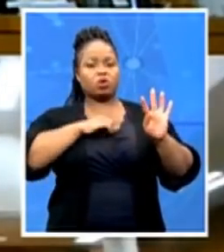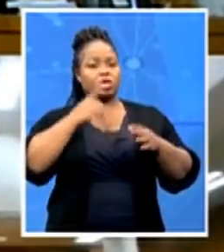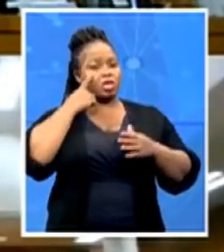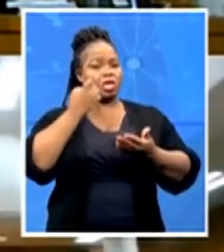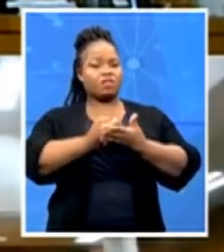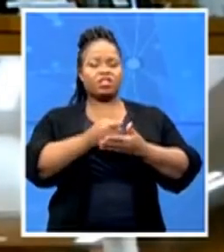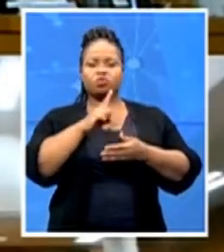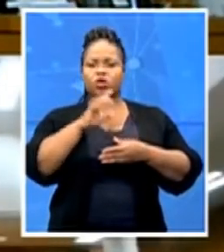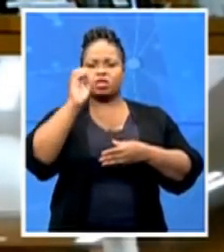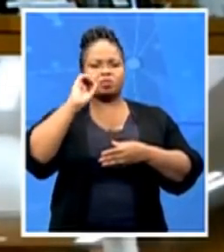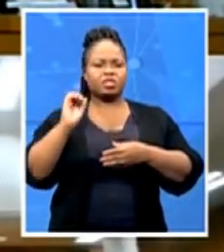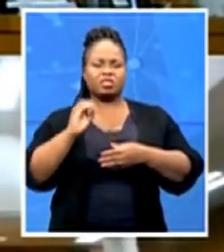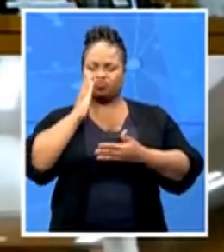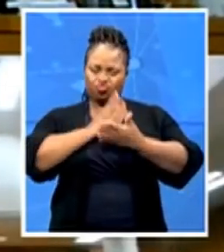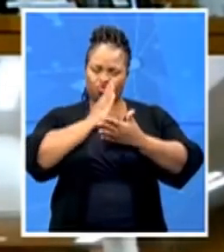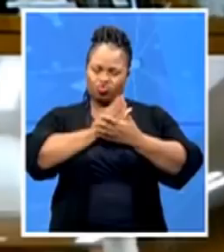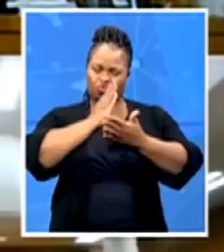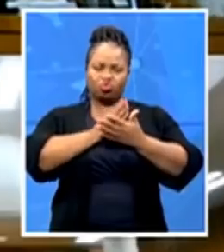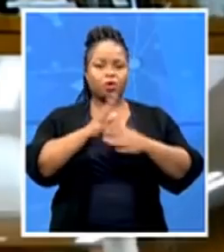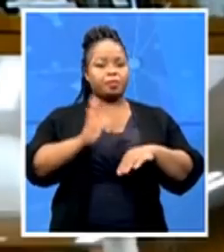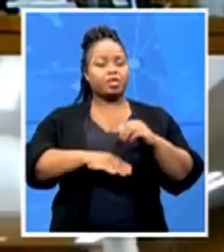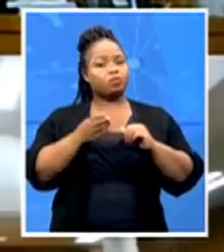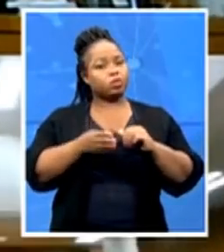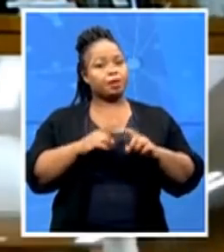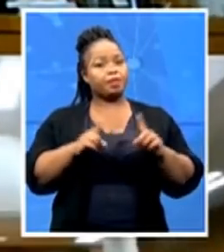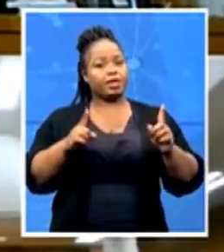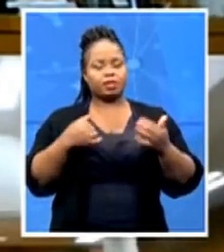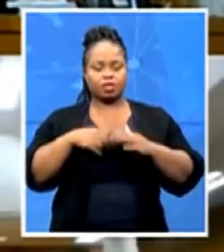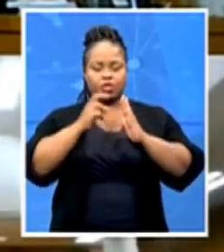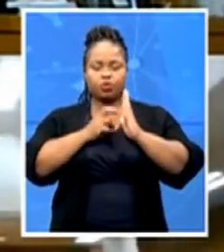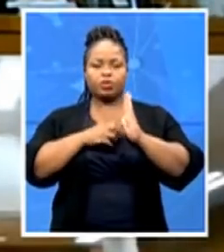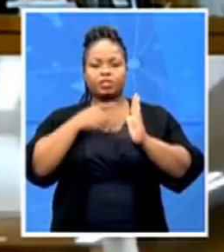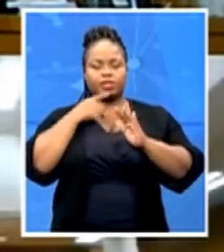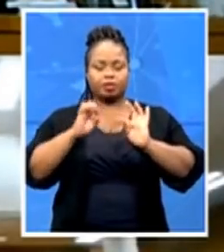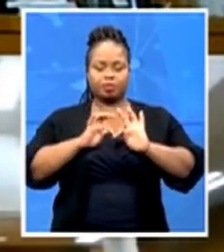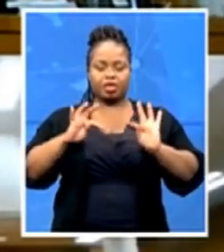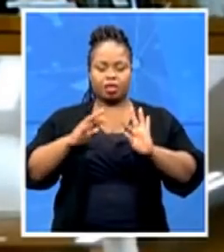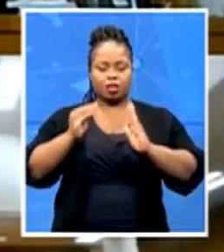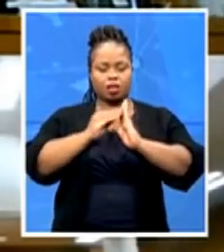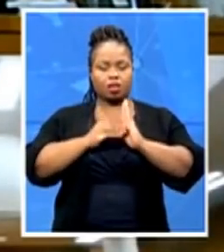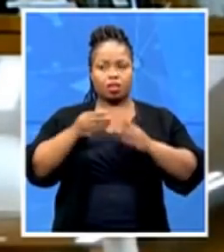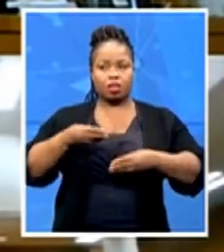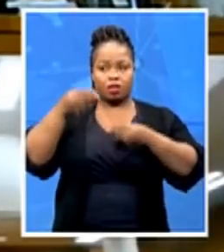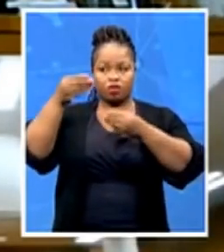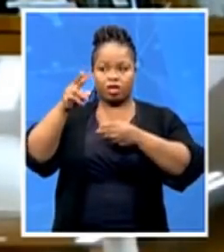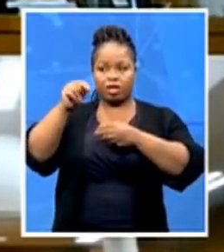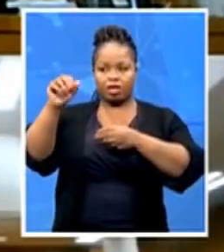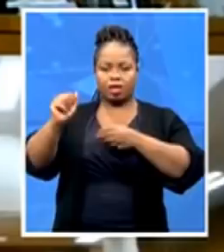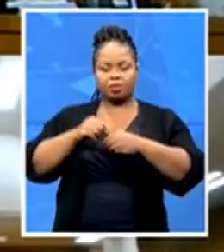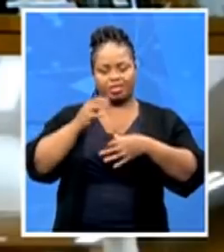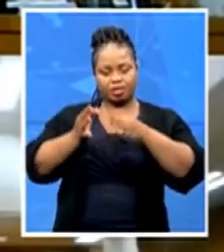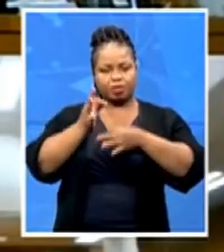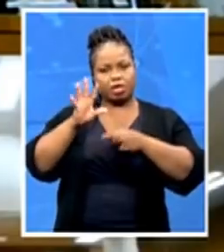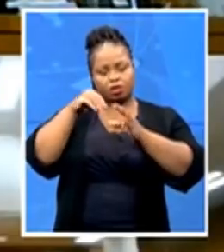although the rule does require the panel to submit a report to the NA, which must include the reasons for its recommendations. So the